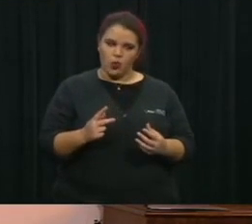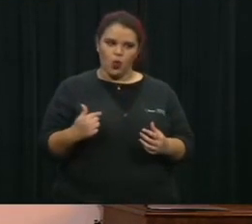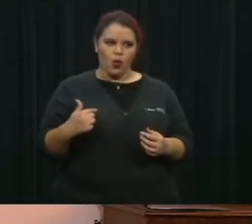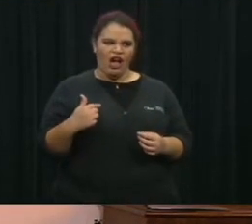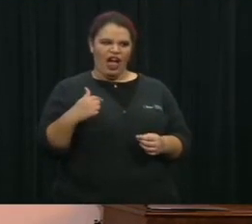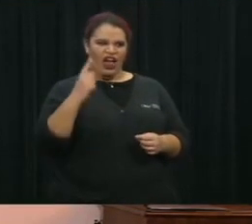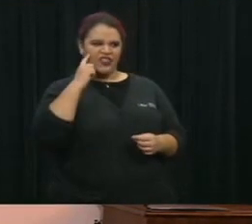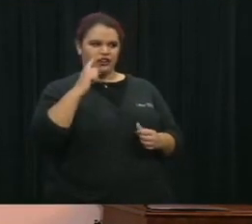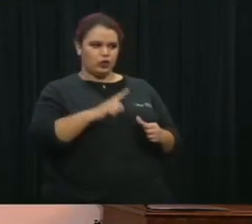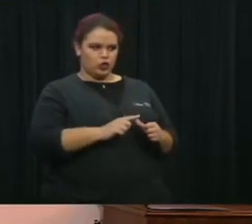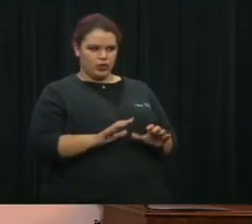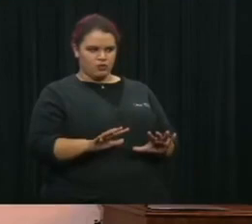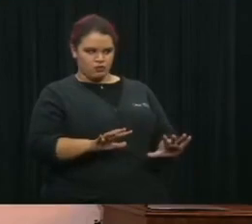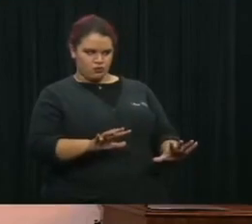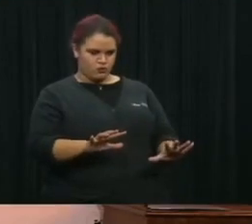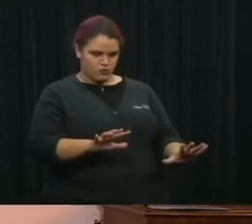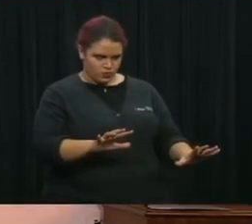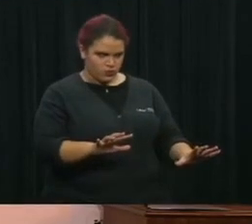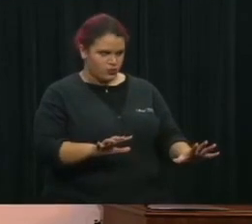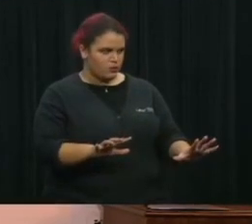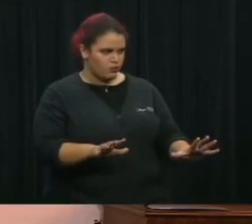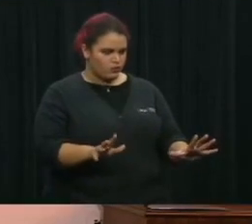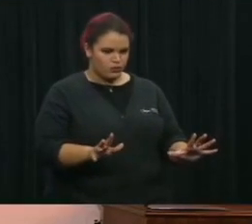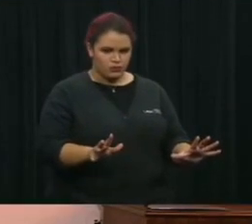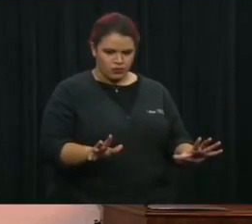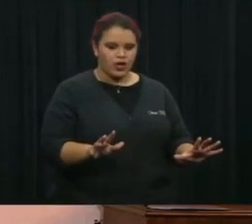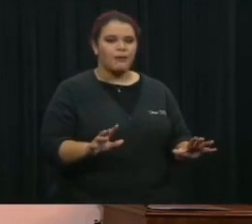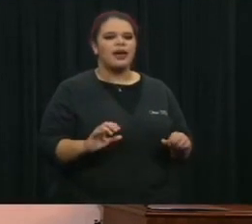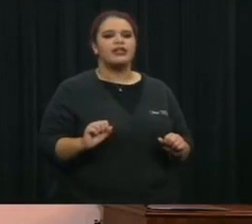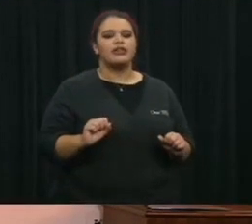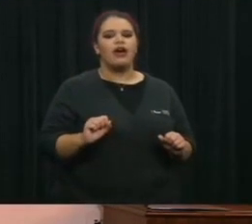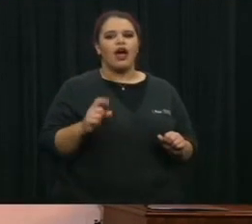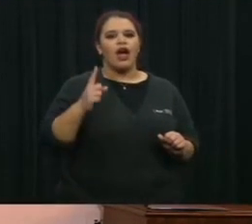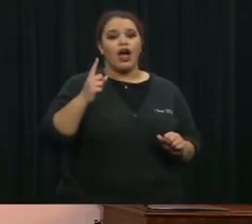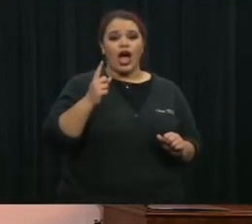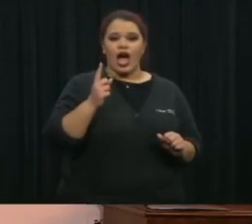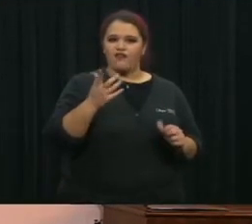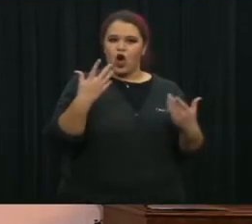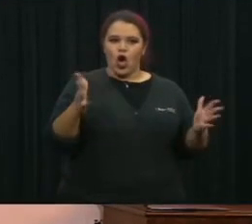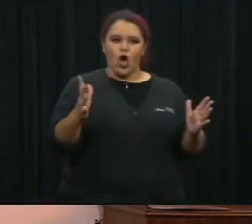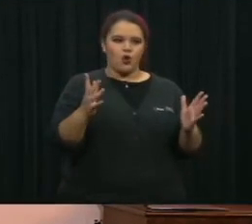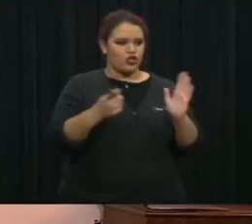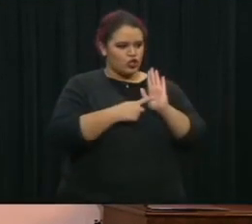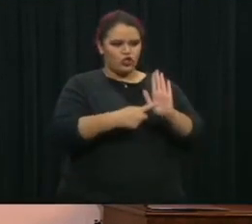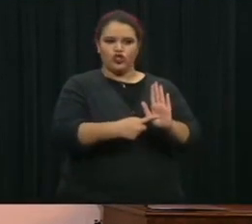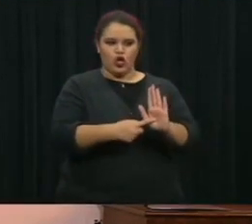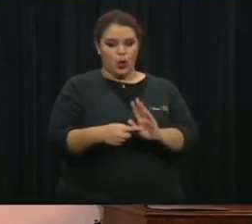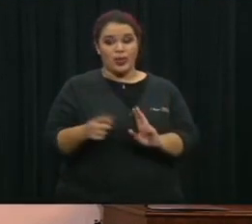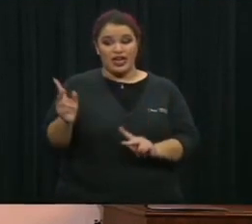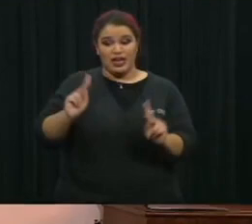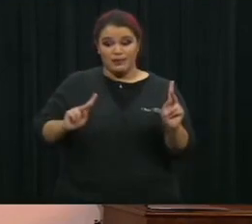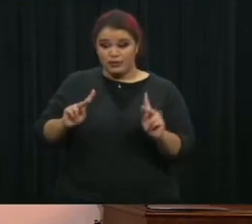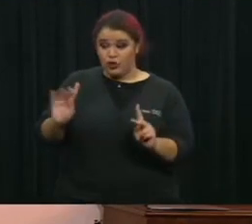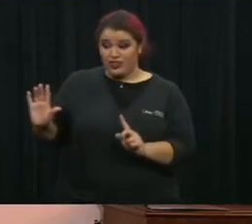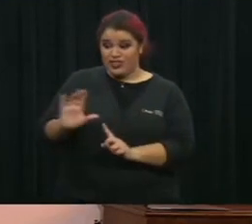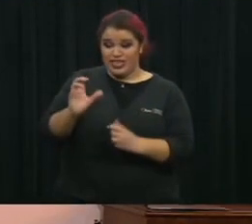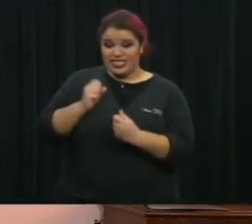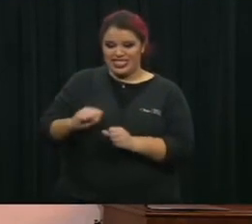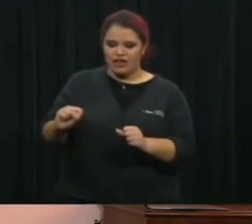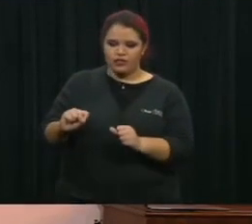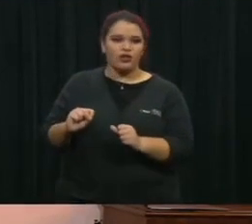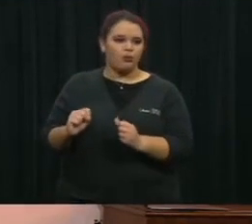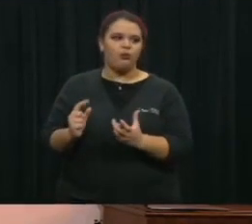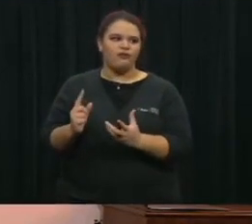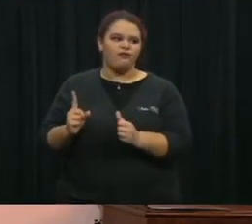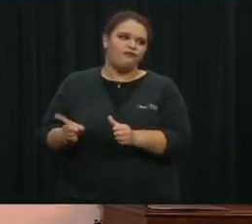So, I think I've demonstrated that, I'm going to put the safety of the people first. And